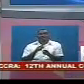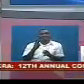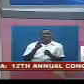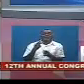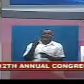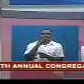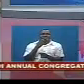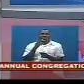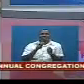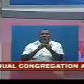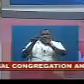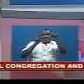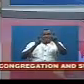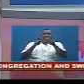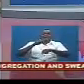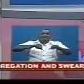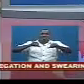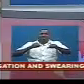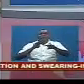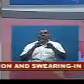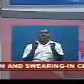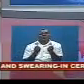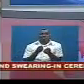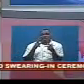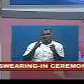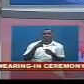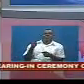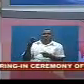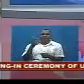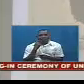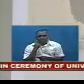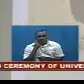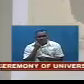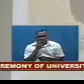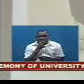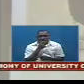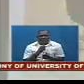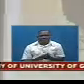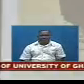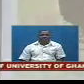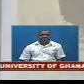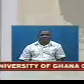the second Space and Science Satellite Technology Workshop held in Koforidua.